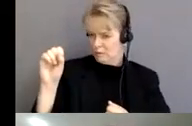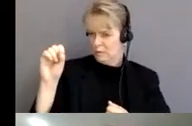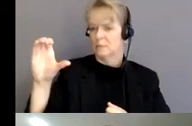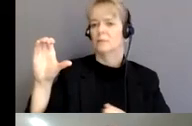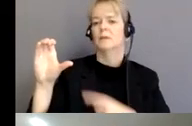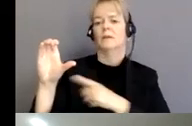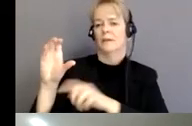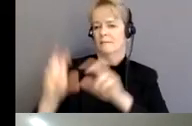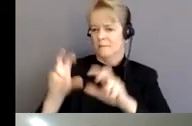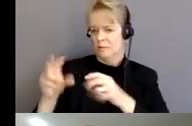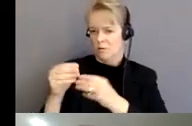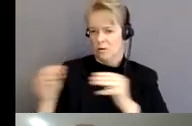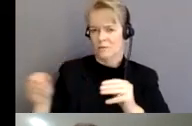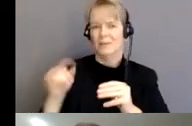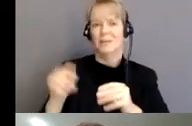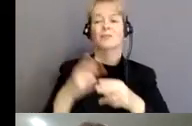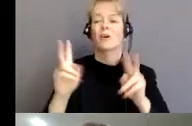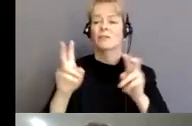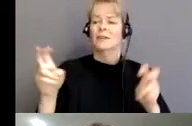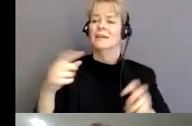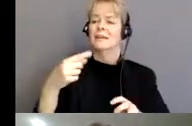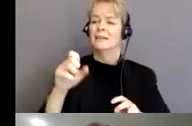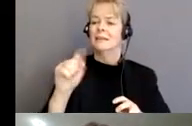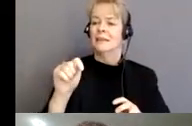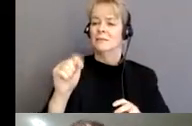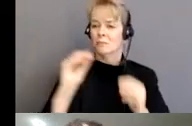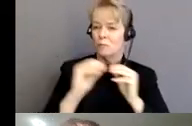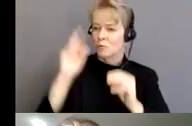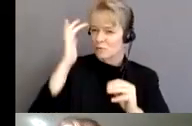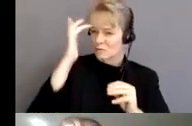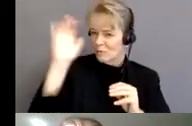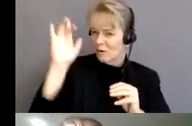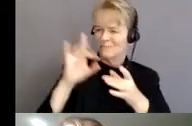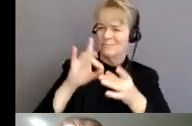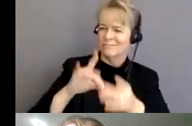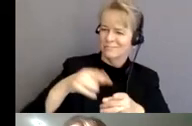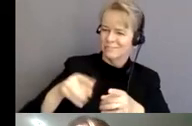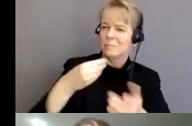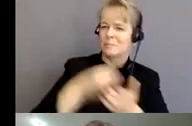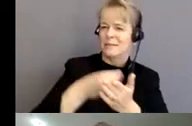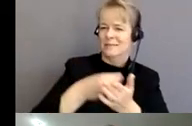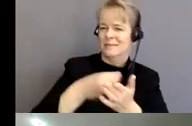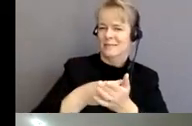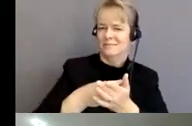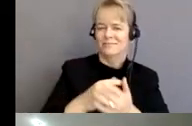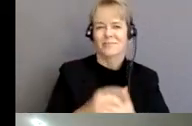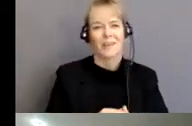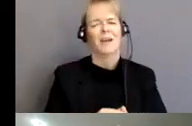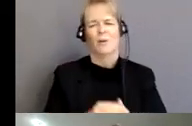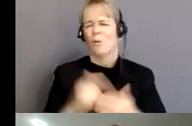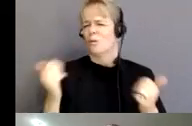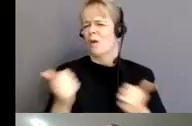Office, and it's Get Smarter About Money. It's a great website. There's lots of great resources. And on this slide here,